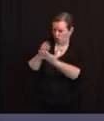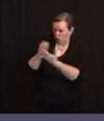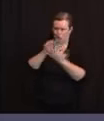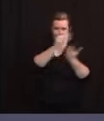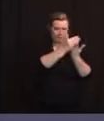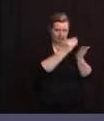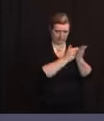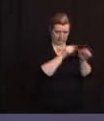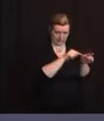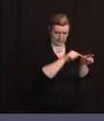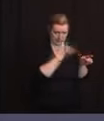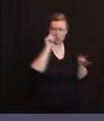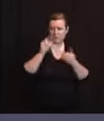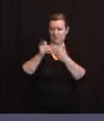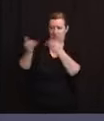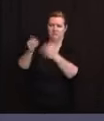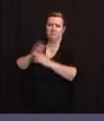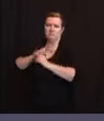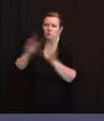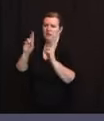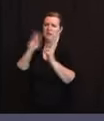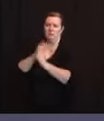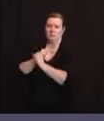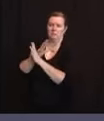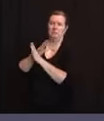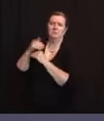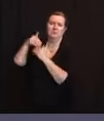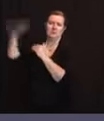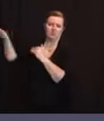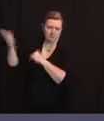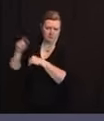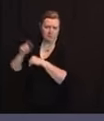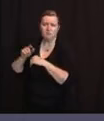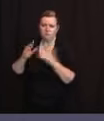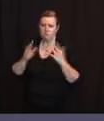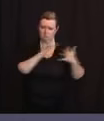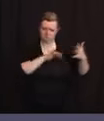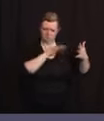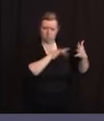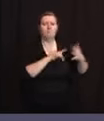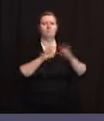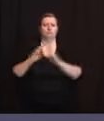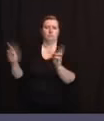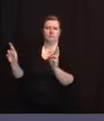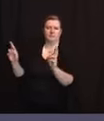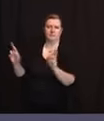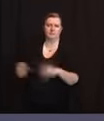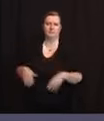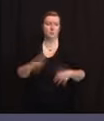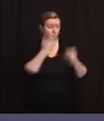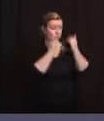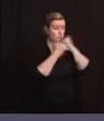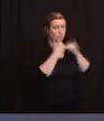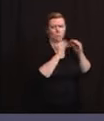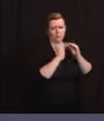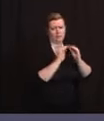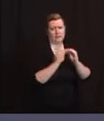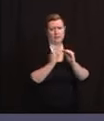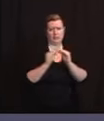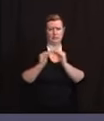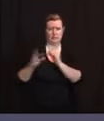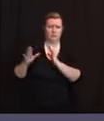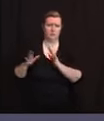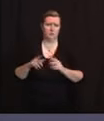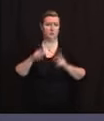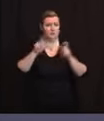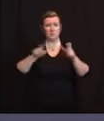And that inconsistencies are cleared up, and that everybody understands the responsibilities that we each